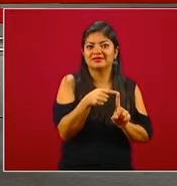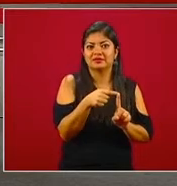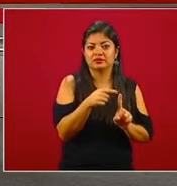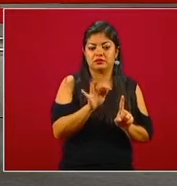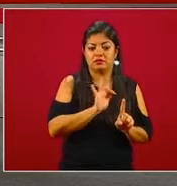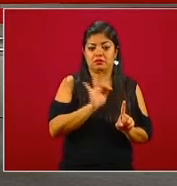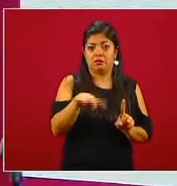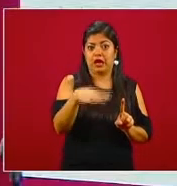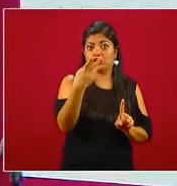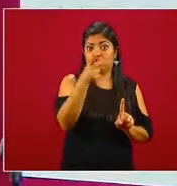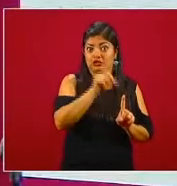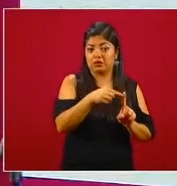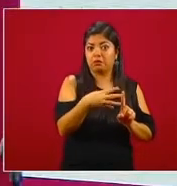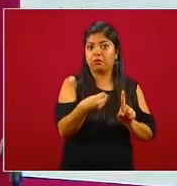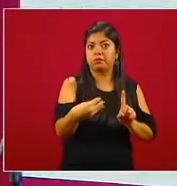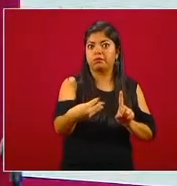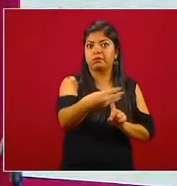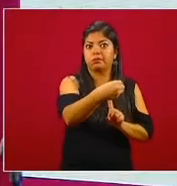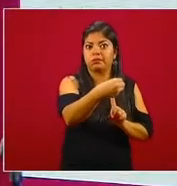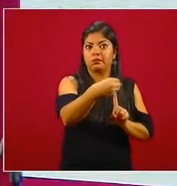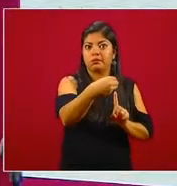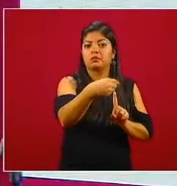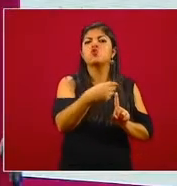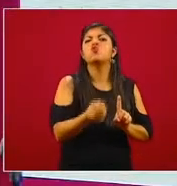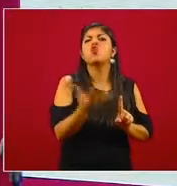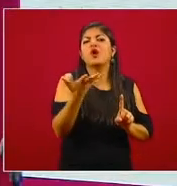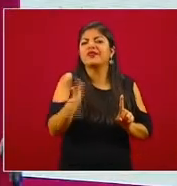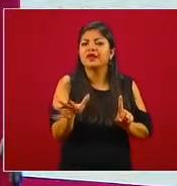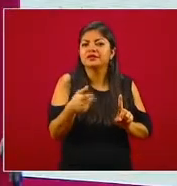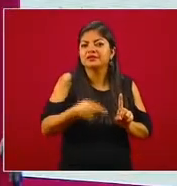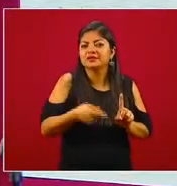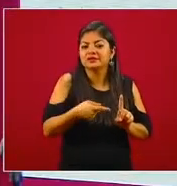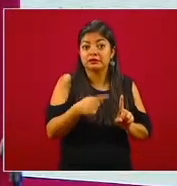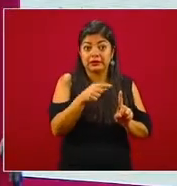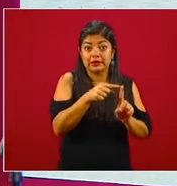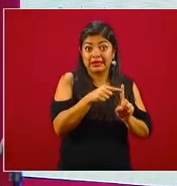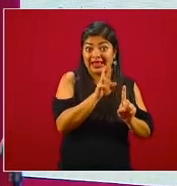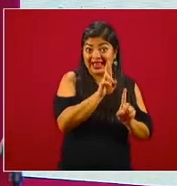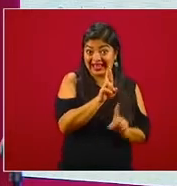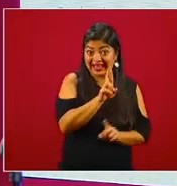contagiosa. Eso quiere decir transmitted R. Cuando se estima during the R period in al which